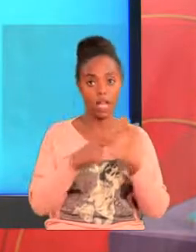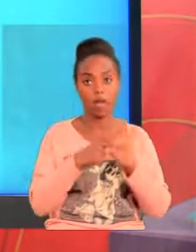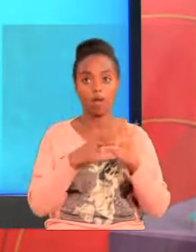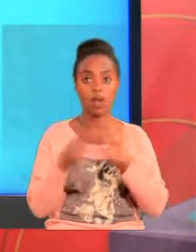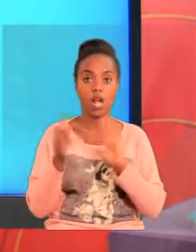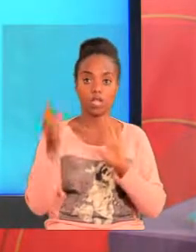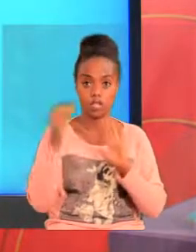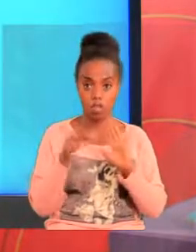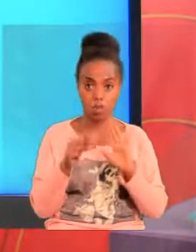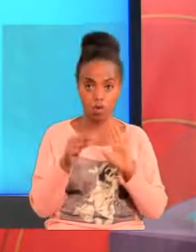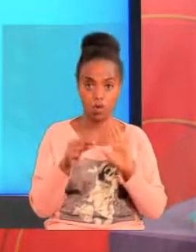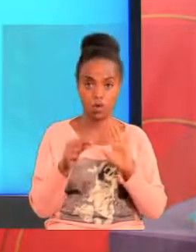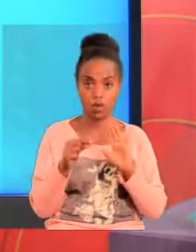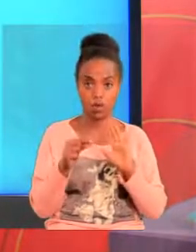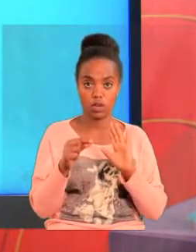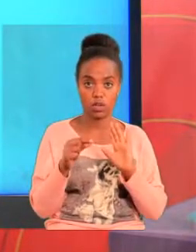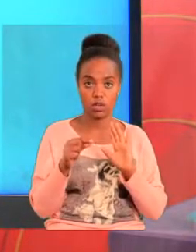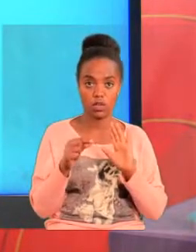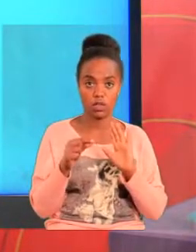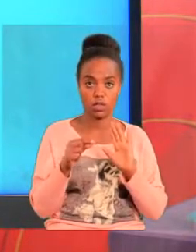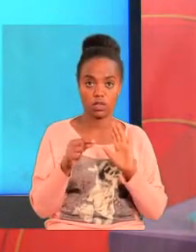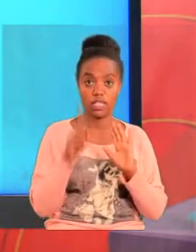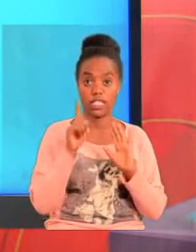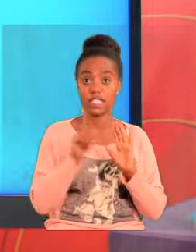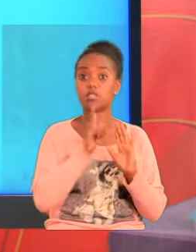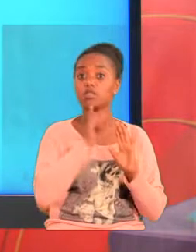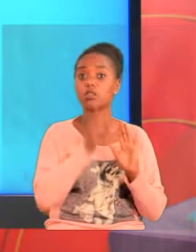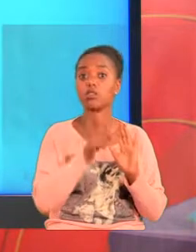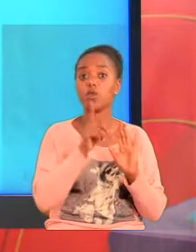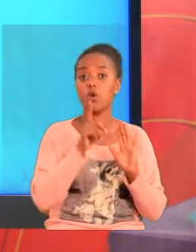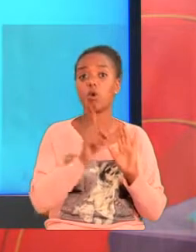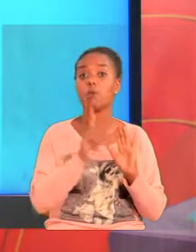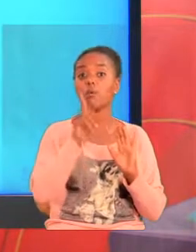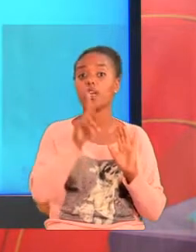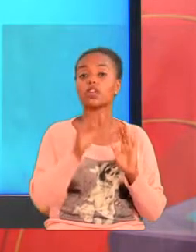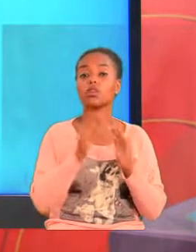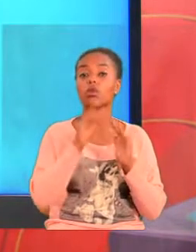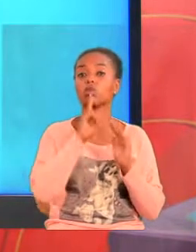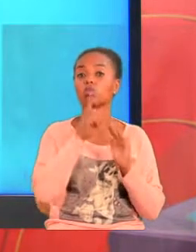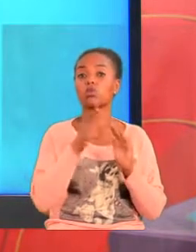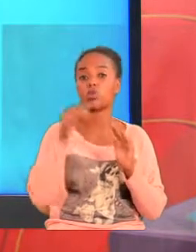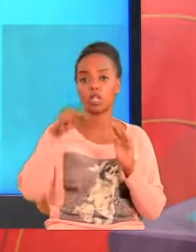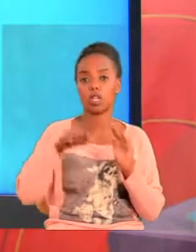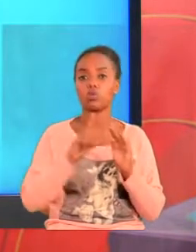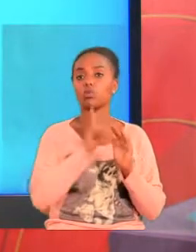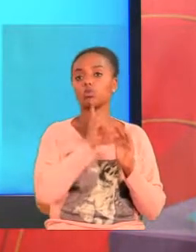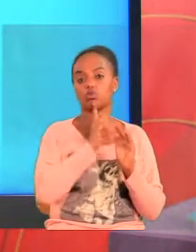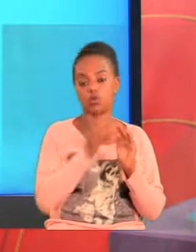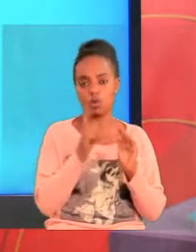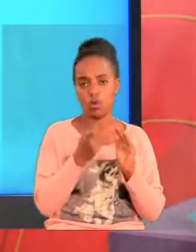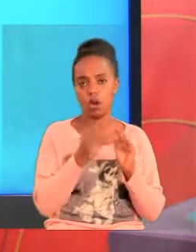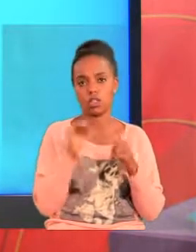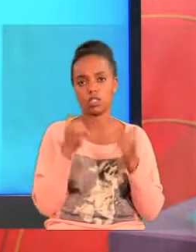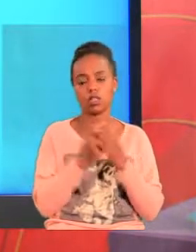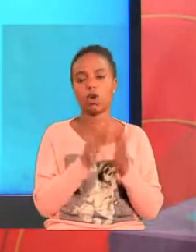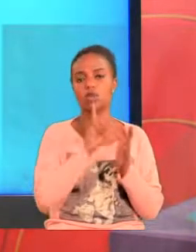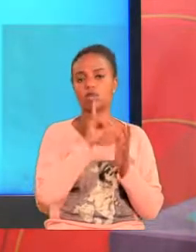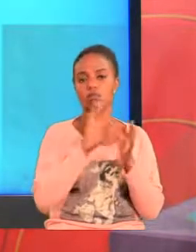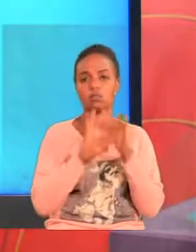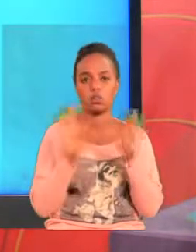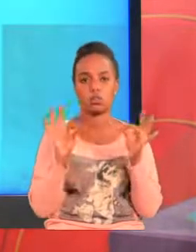Q, if this statement is true, P is true. If P is true, Q must be true so that the whole